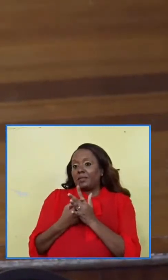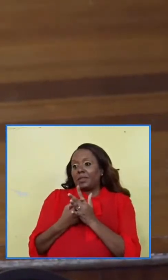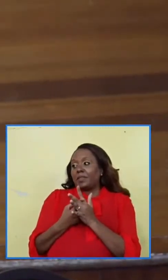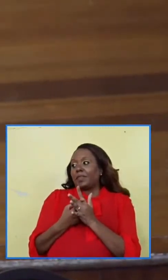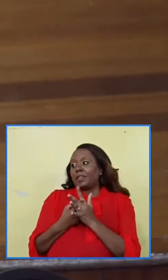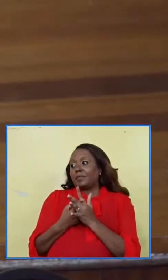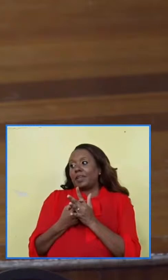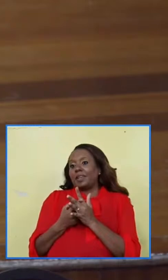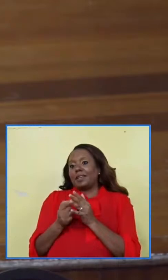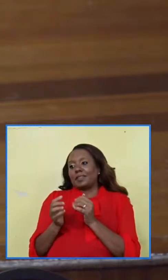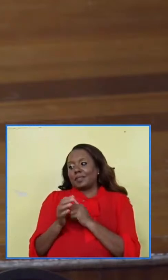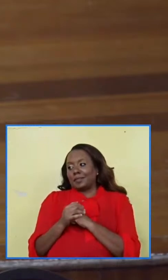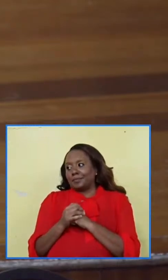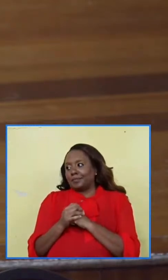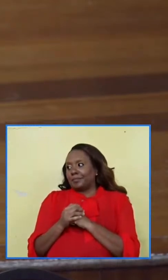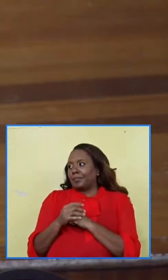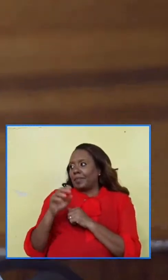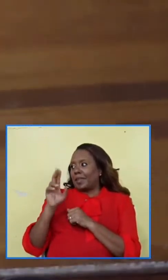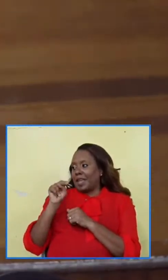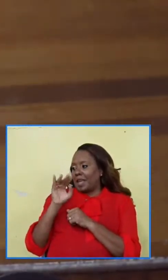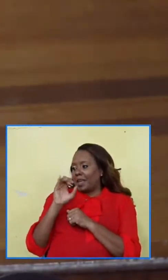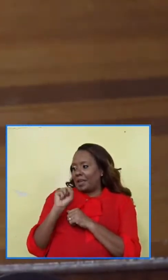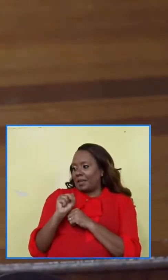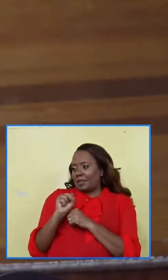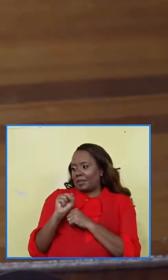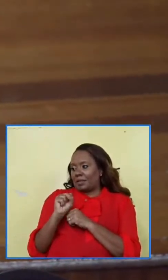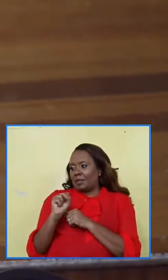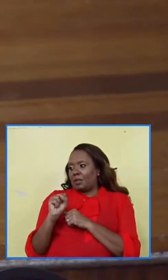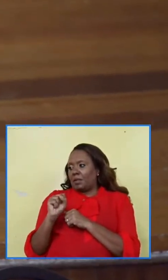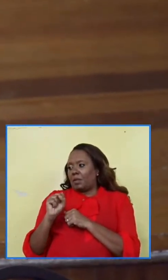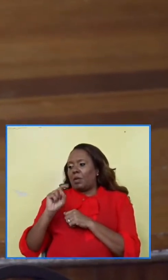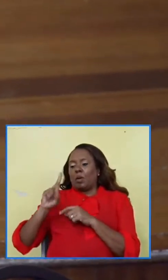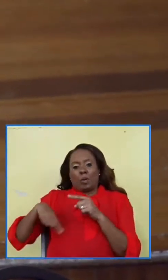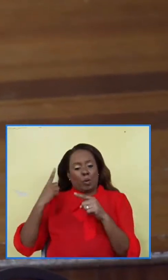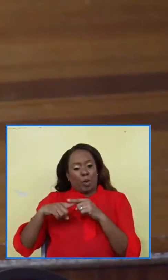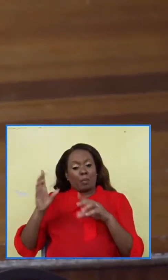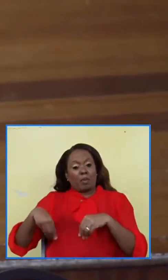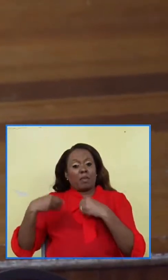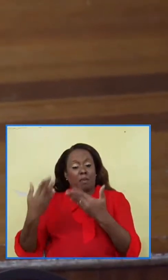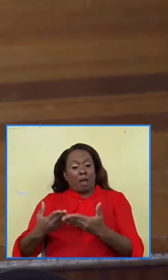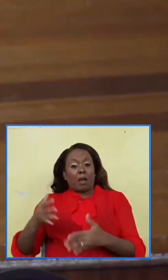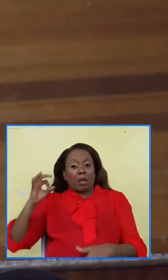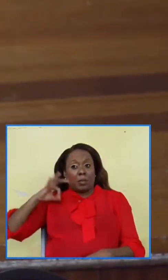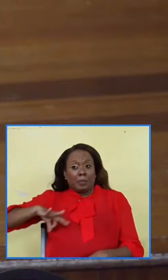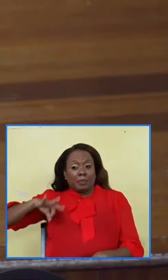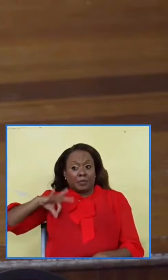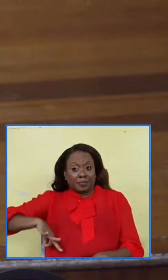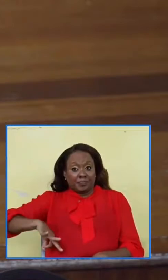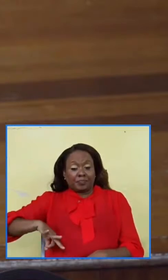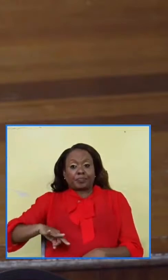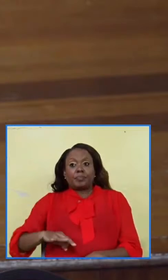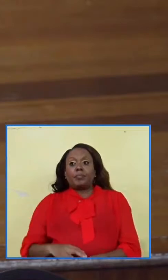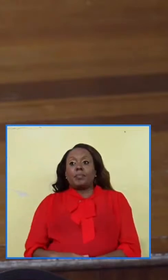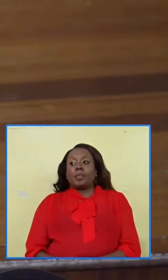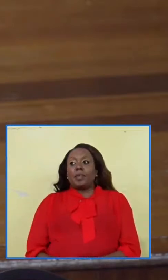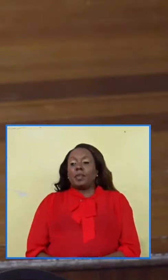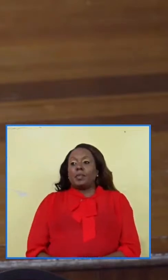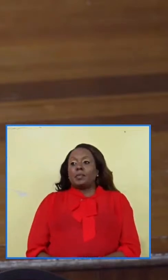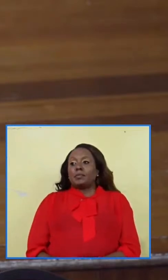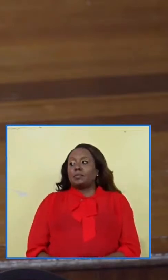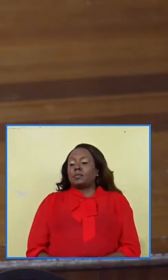NIS, or the National Insurance Scheme, whilst providing a benefit such